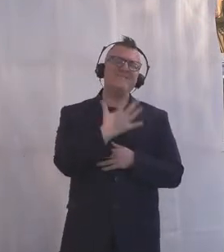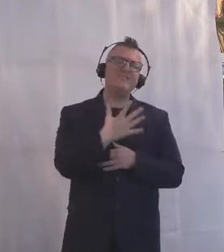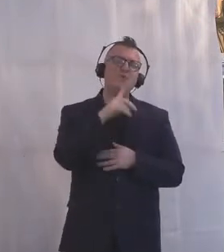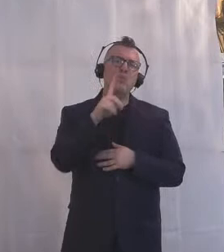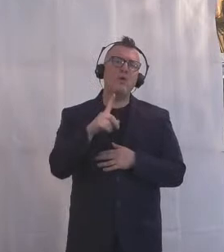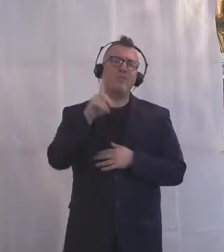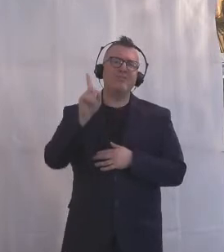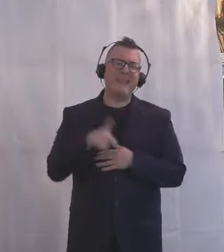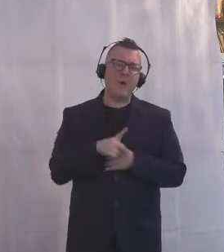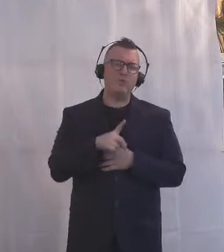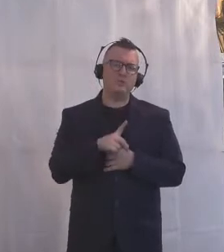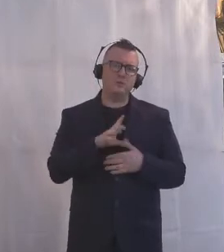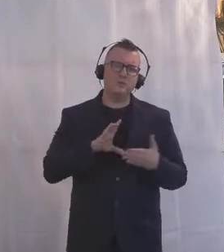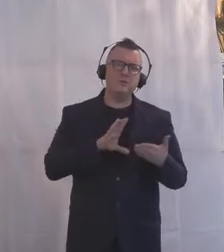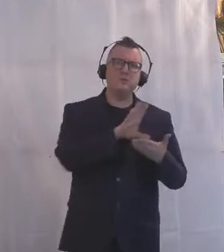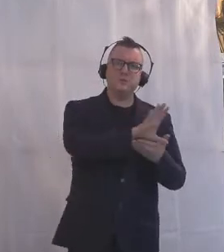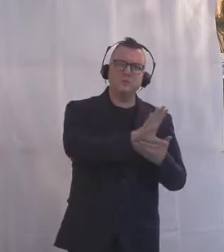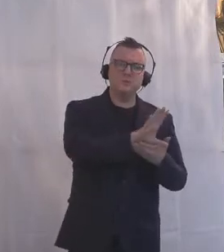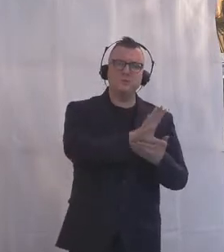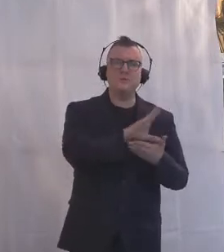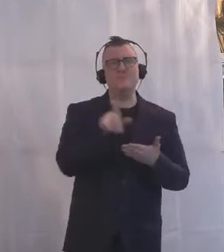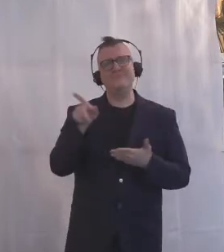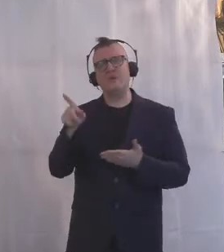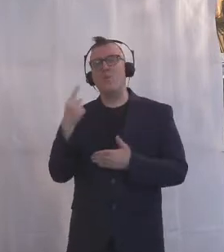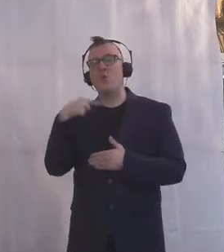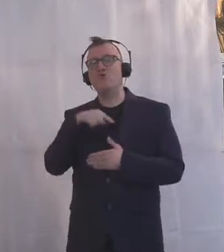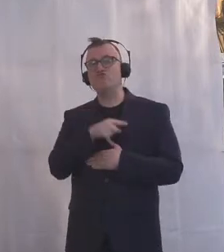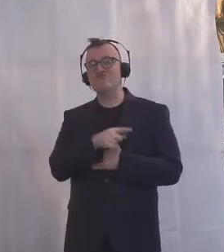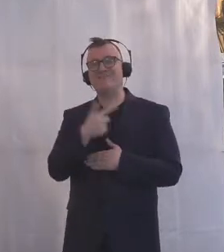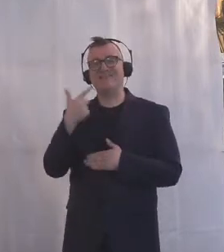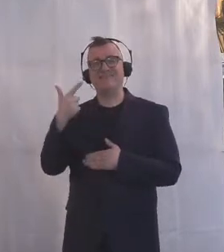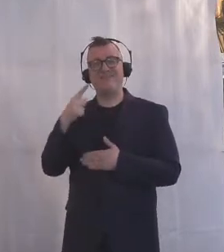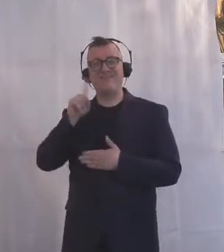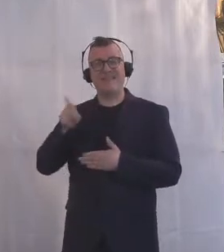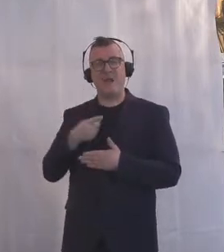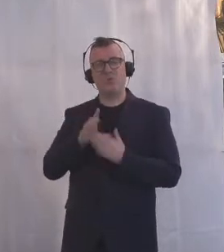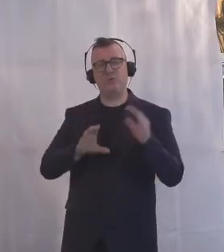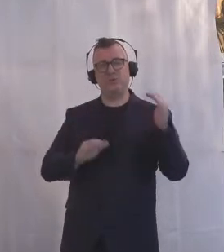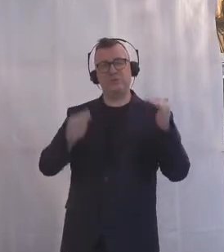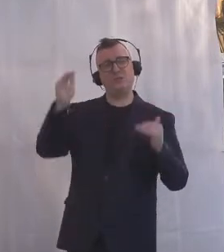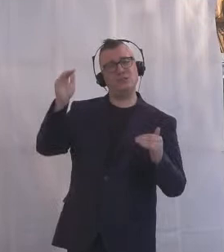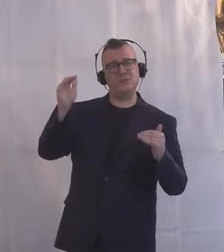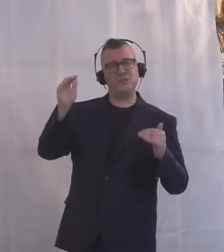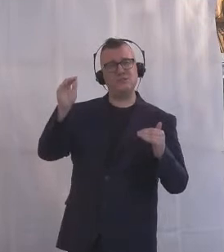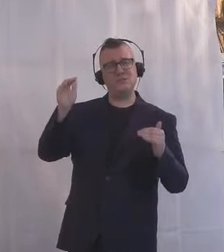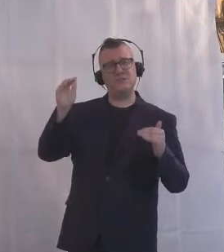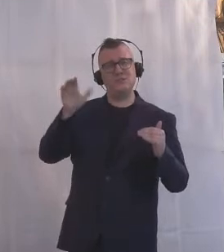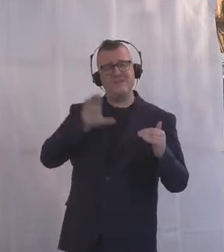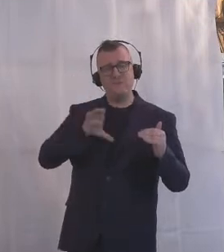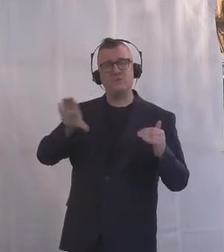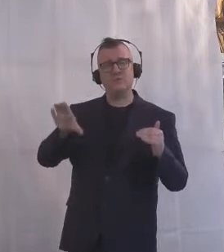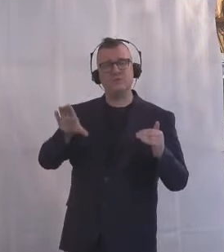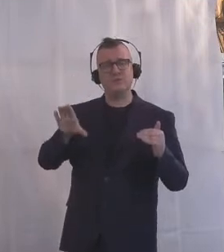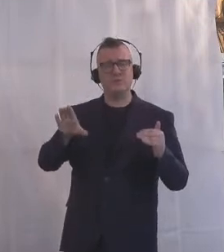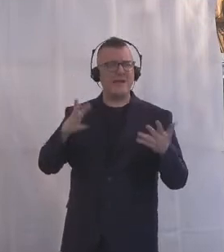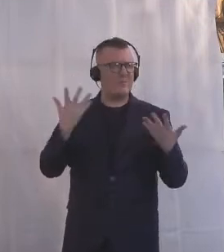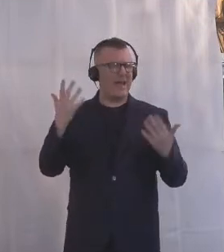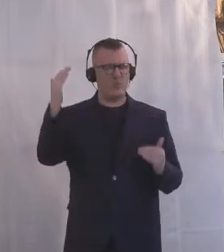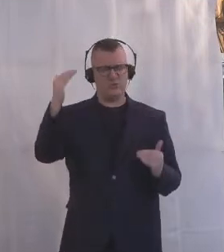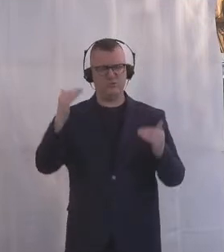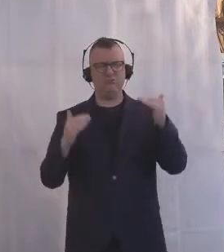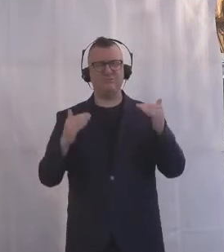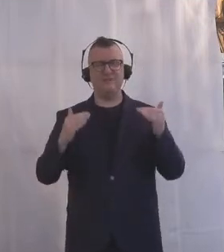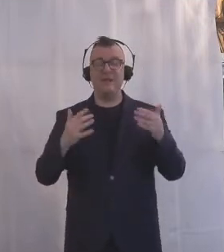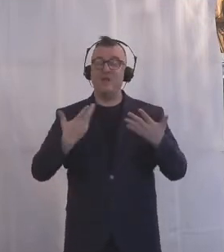woman compared to 107,000 for a male business owner. So how do we try to narrow these gaps? We're training up our staff. We've got over